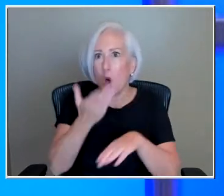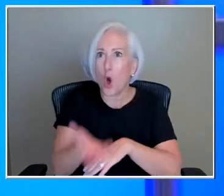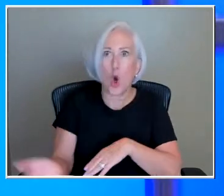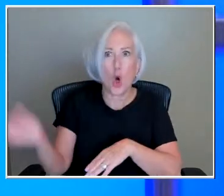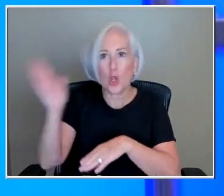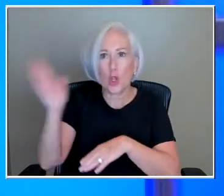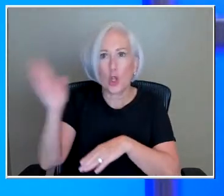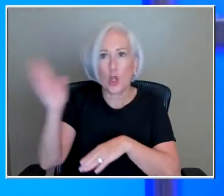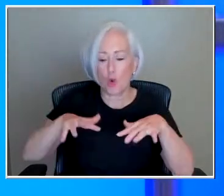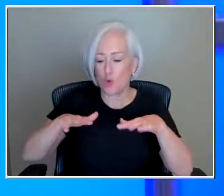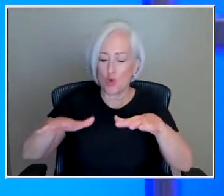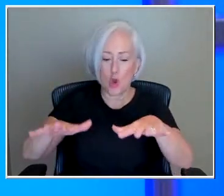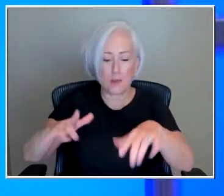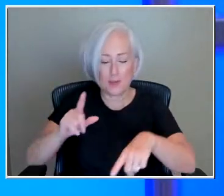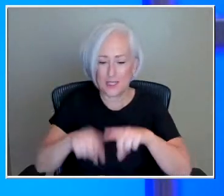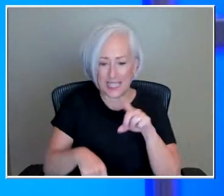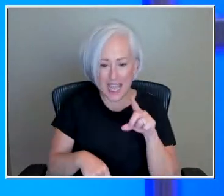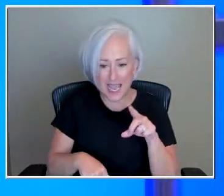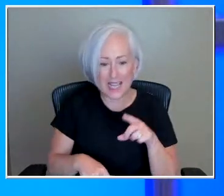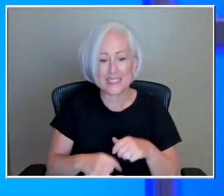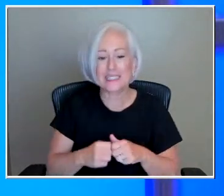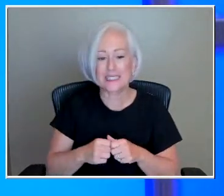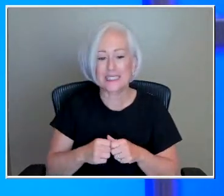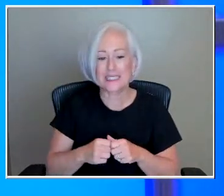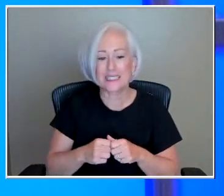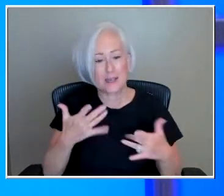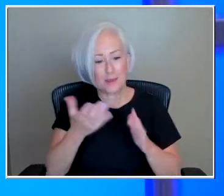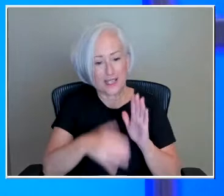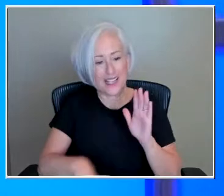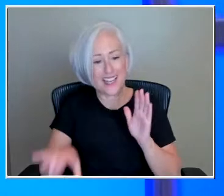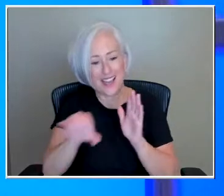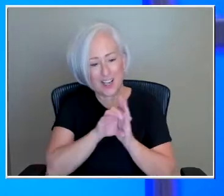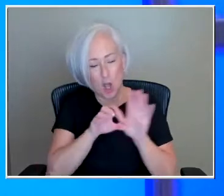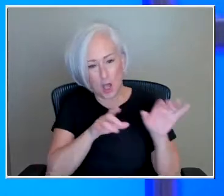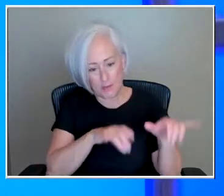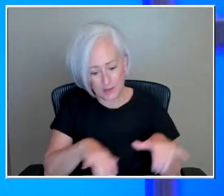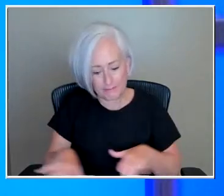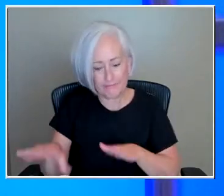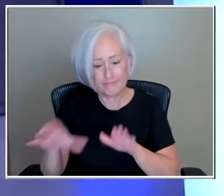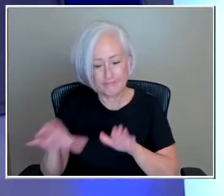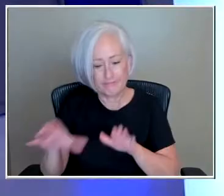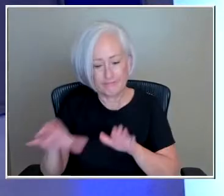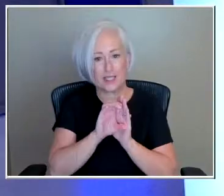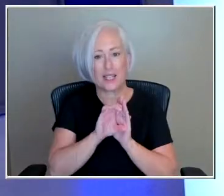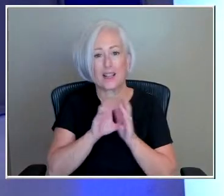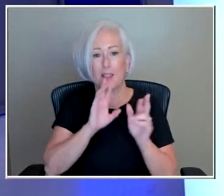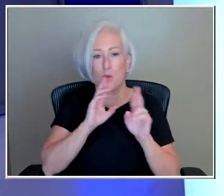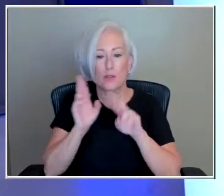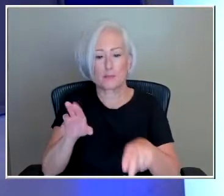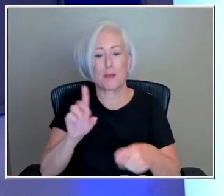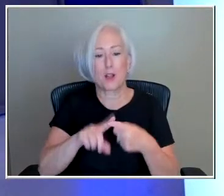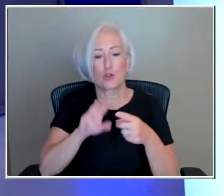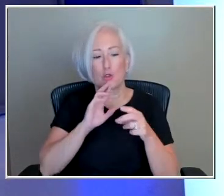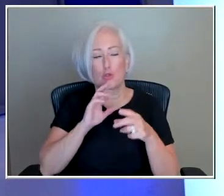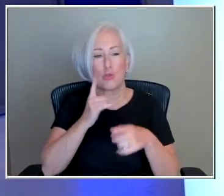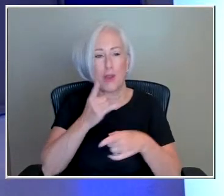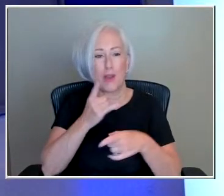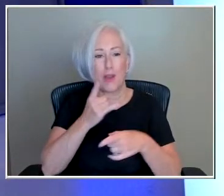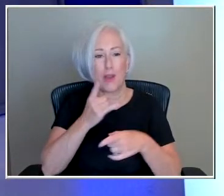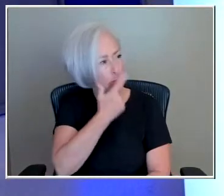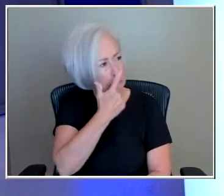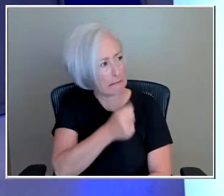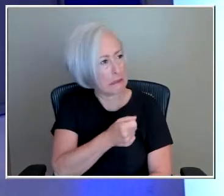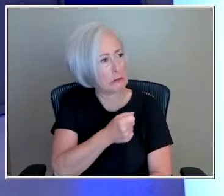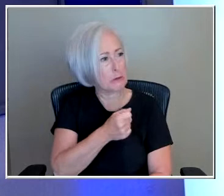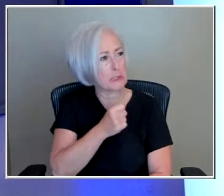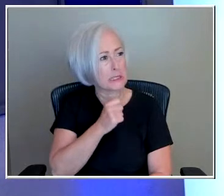that is a kind of common characteristic of people who have essential tremor, that often it can respond to alcohol. Very interesting conversation today. You'll have to come